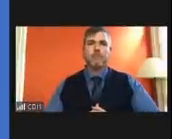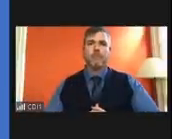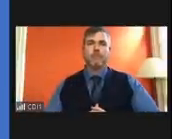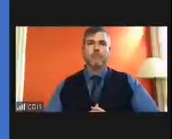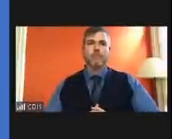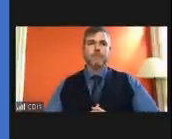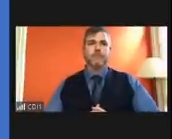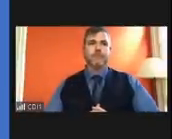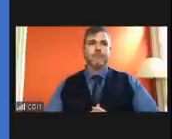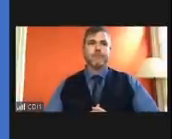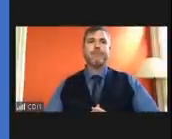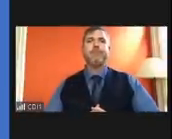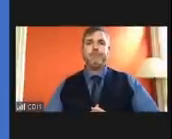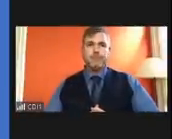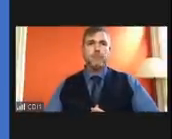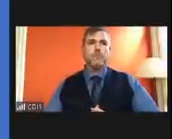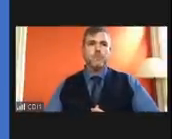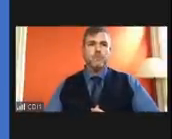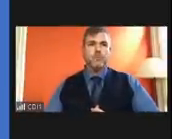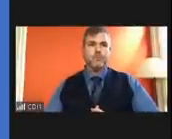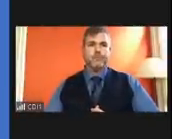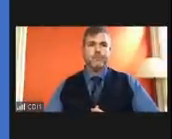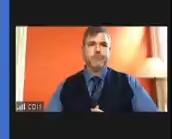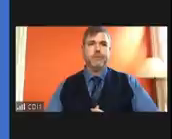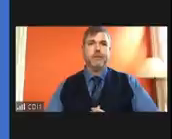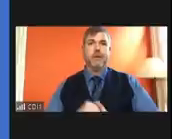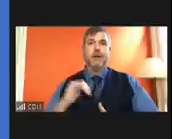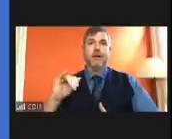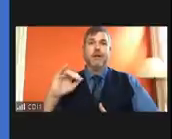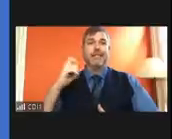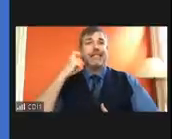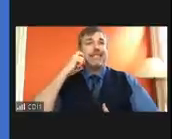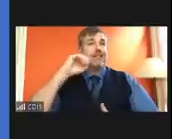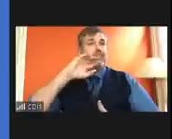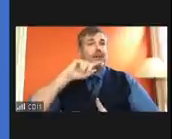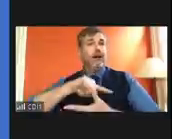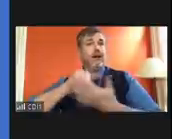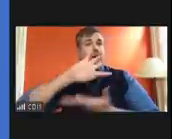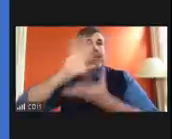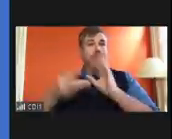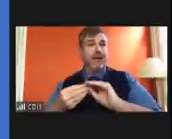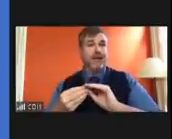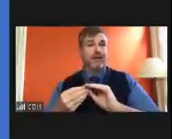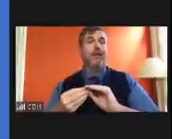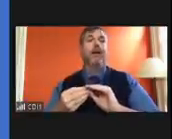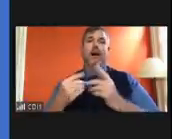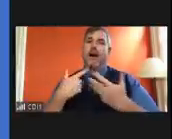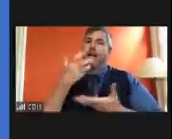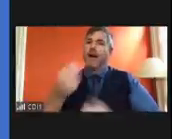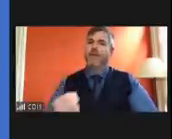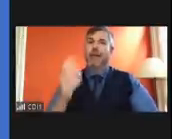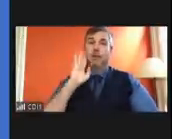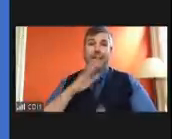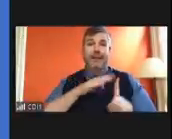With all of this, we're confident that we have flattened the curve, at least contributed to flattening the curve.